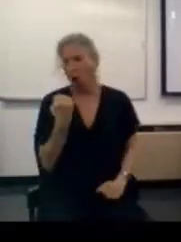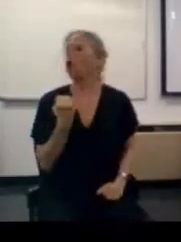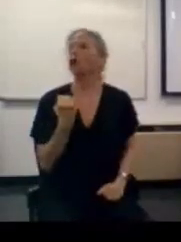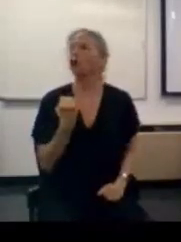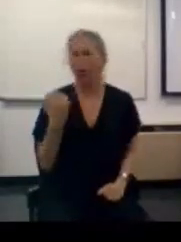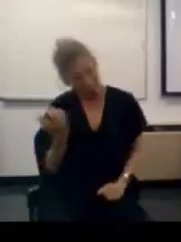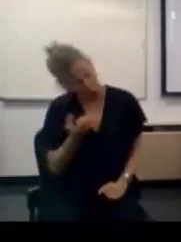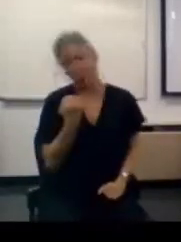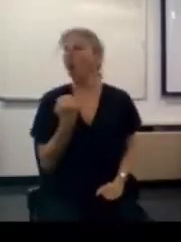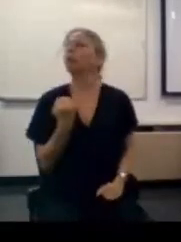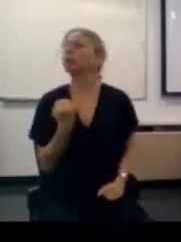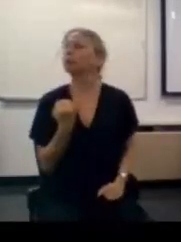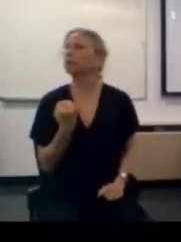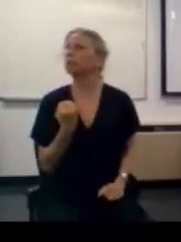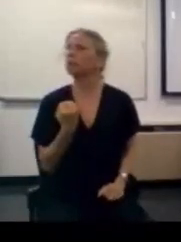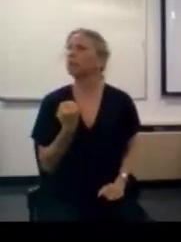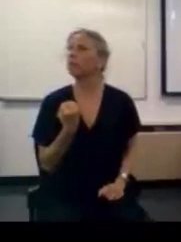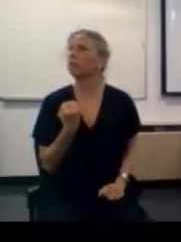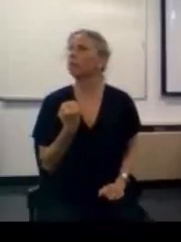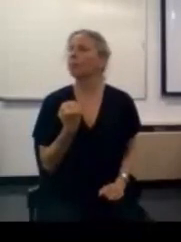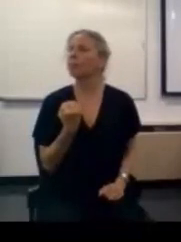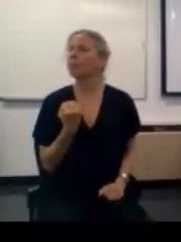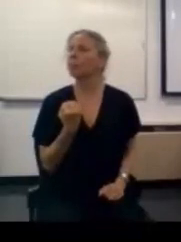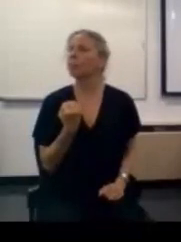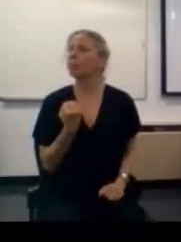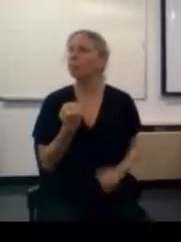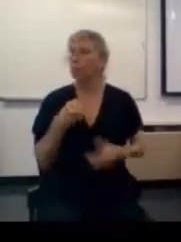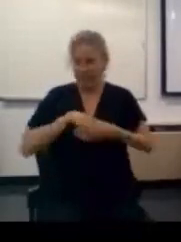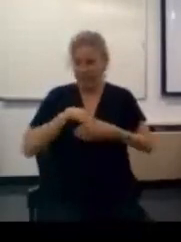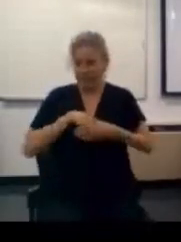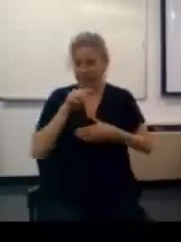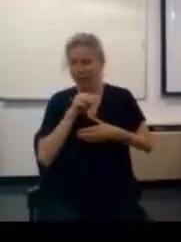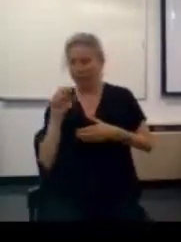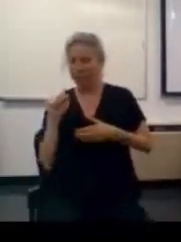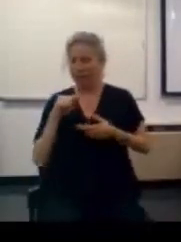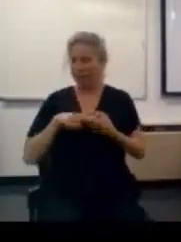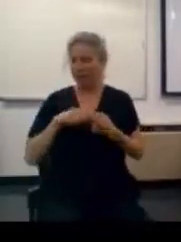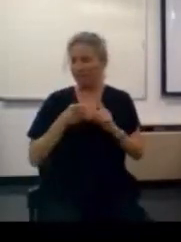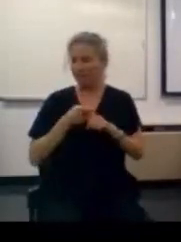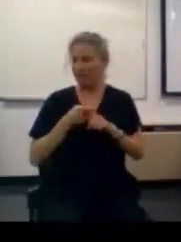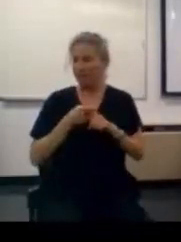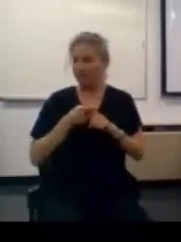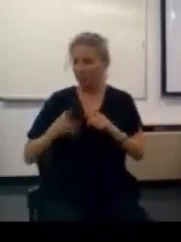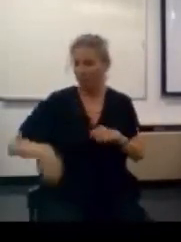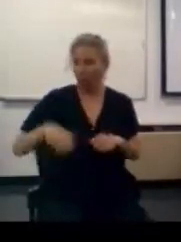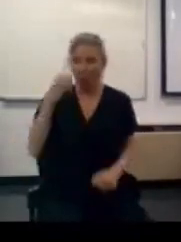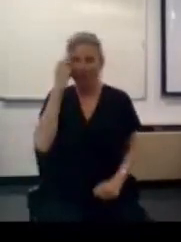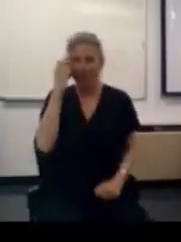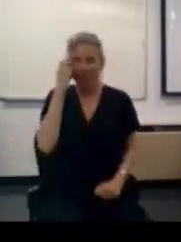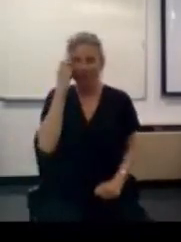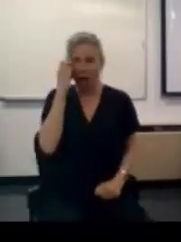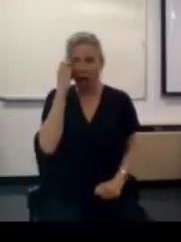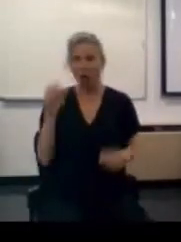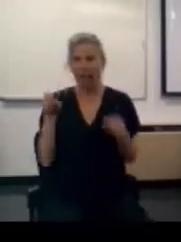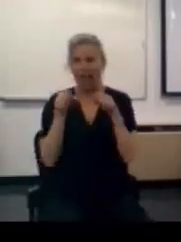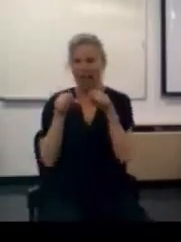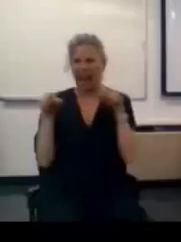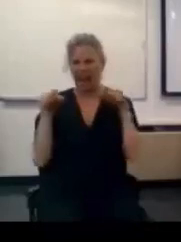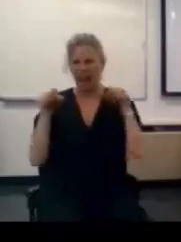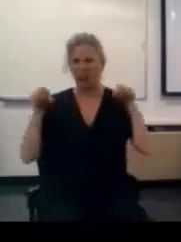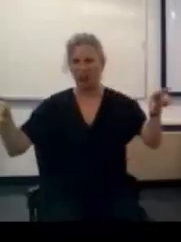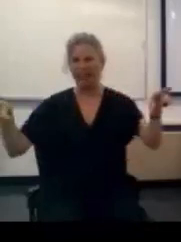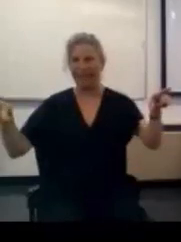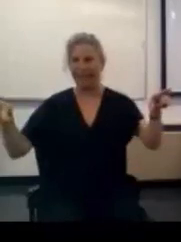crying, feeling sorry for myself, and I said, wait a minute. Matt Stoppelin. And I took out my